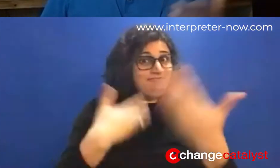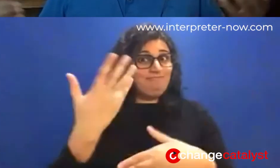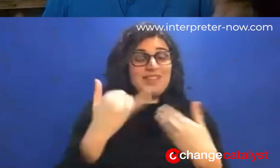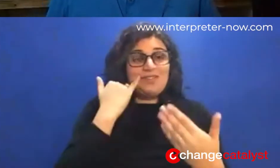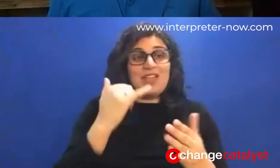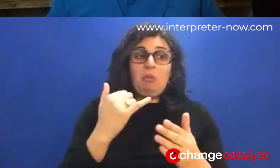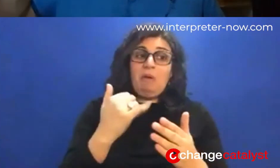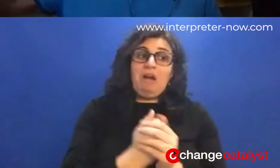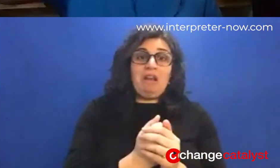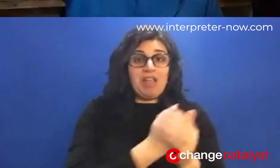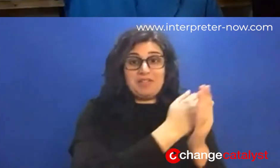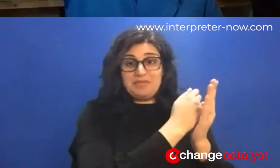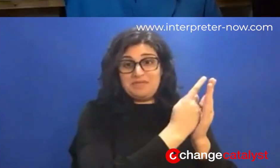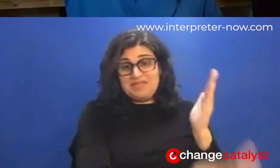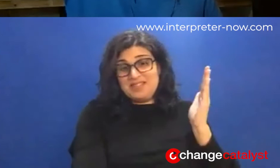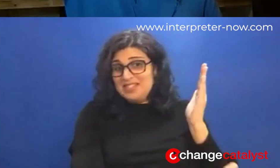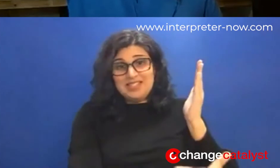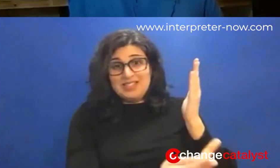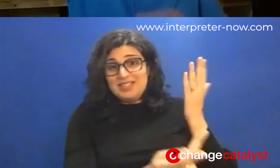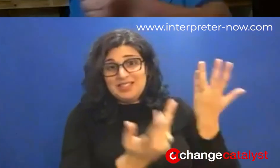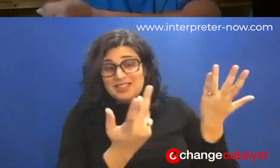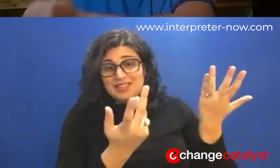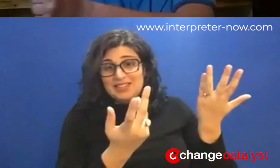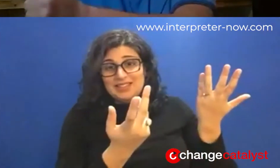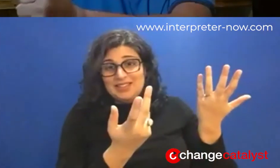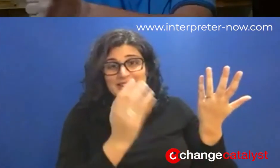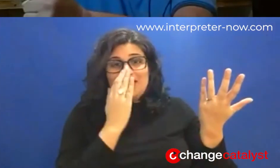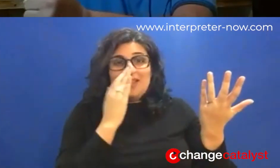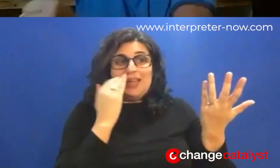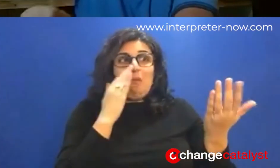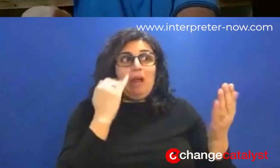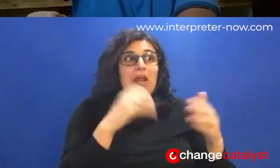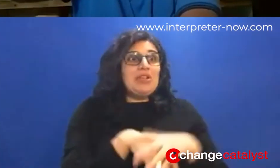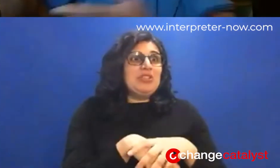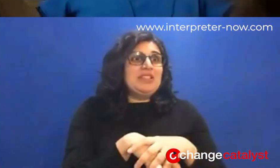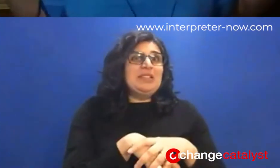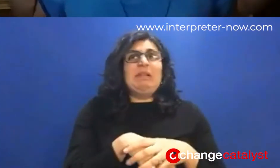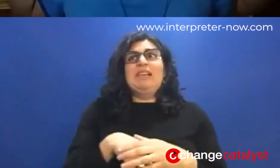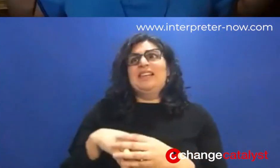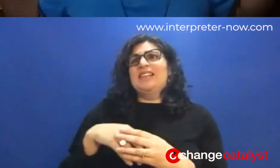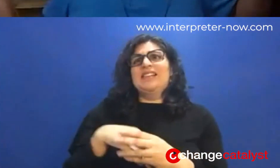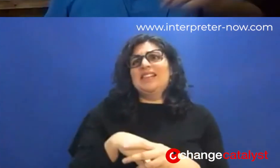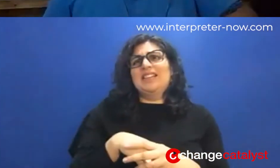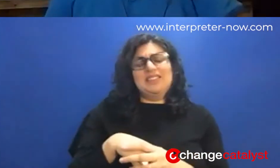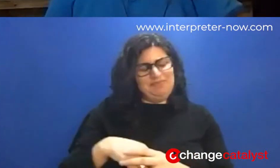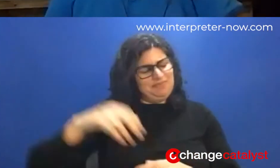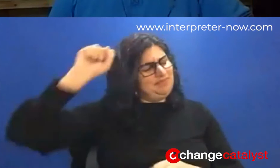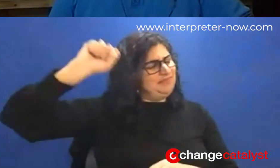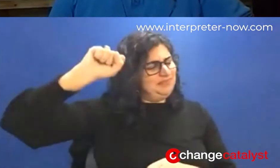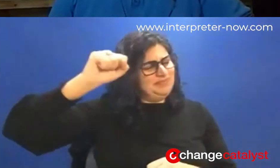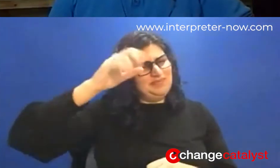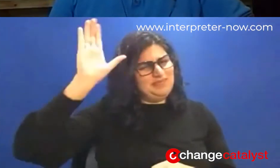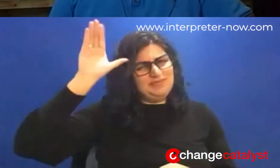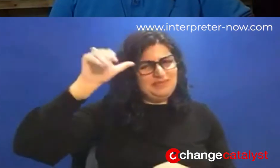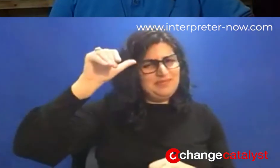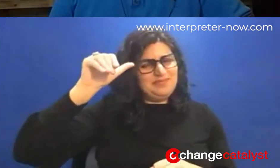hill, singing the flag, raising the flag of exclusion, so be it. Right. Hopefully